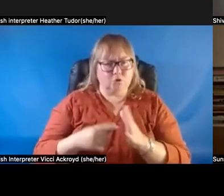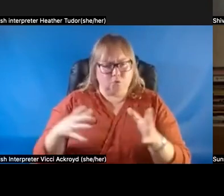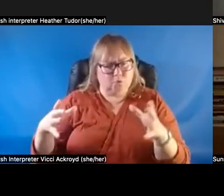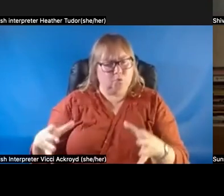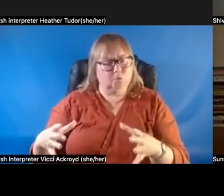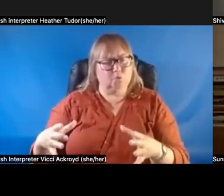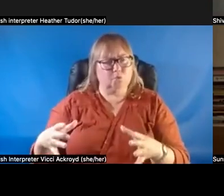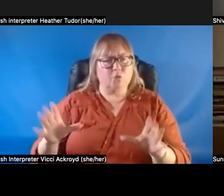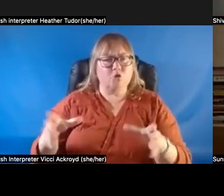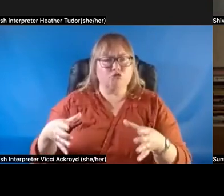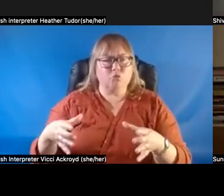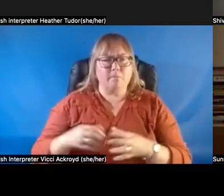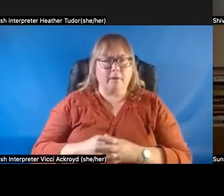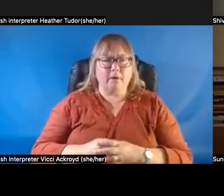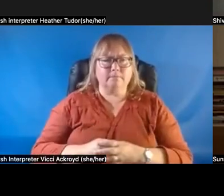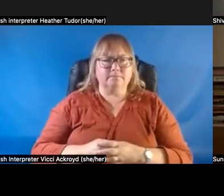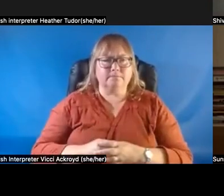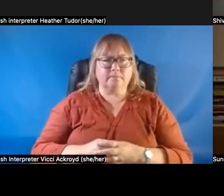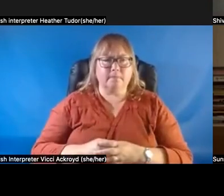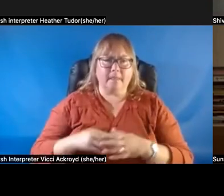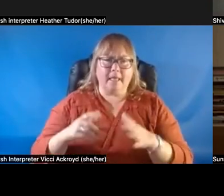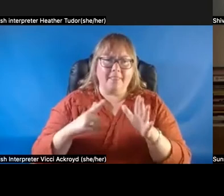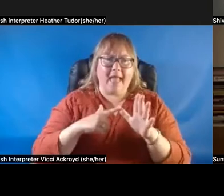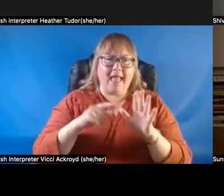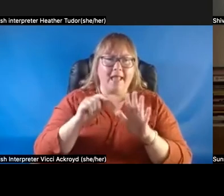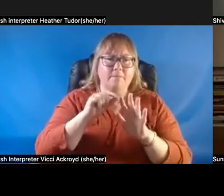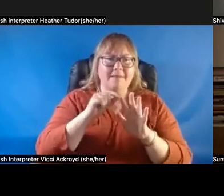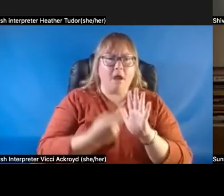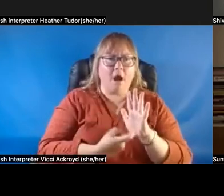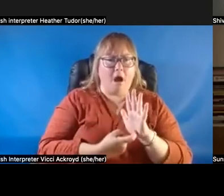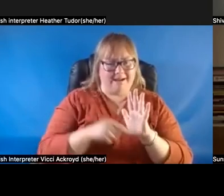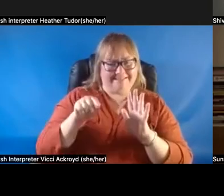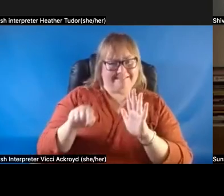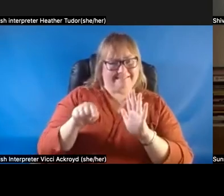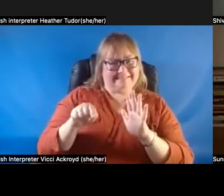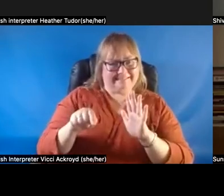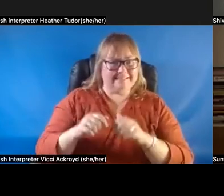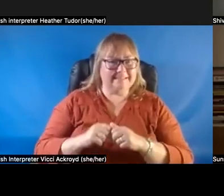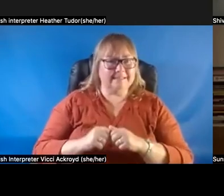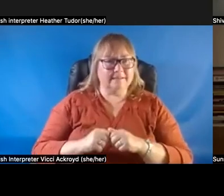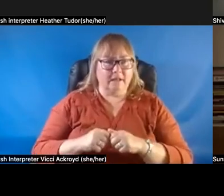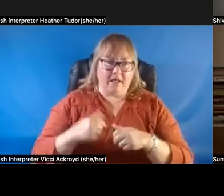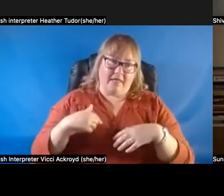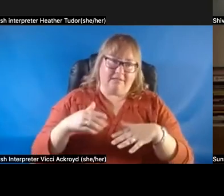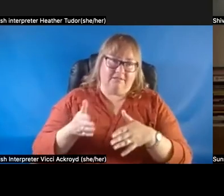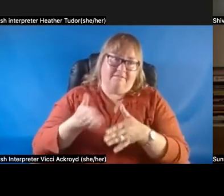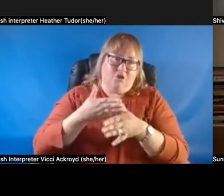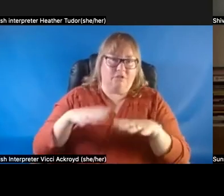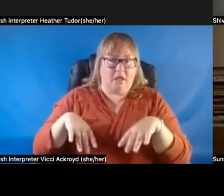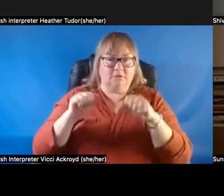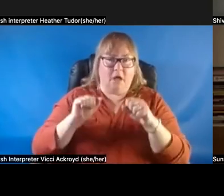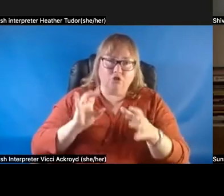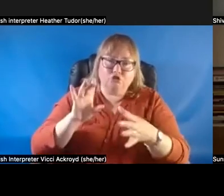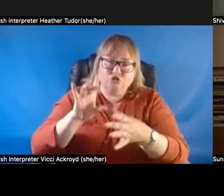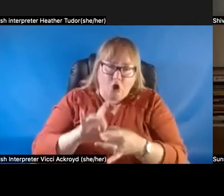And I think that's one of the, like, APR was the first place where I started talking about it, and that's how